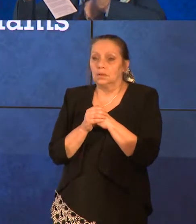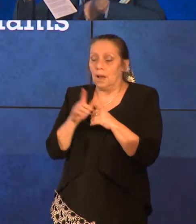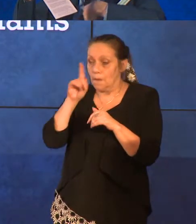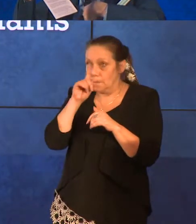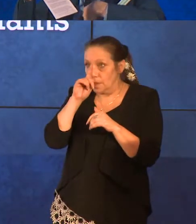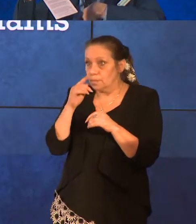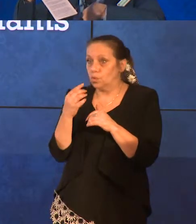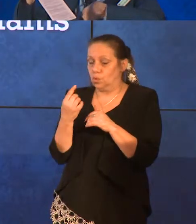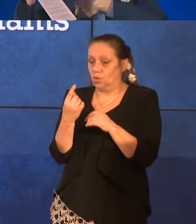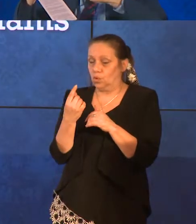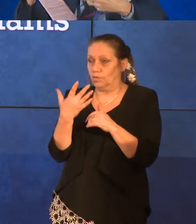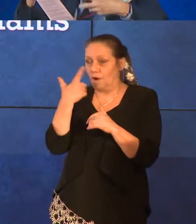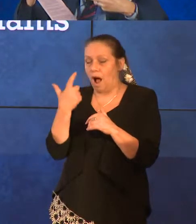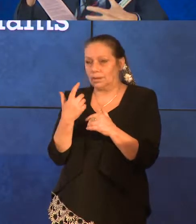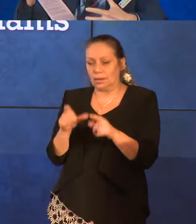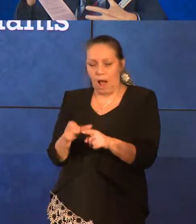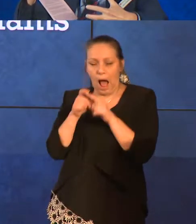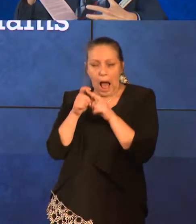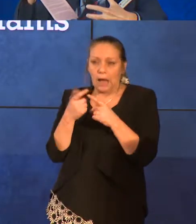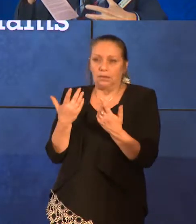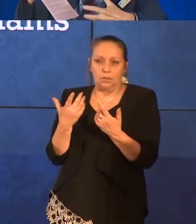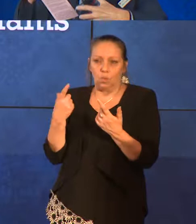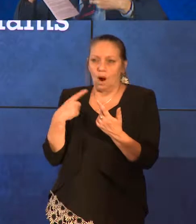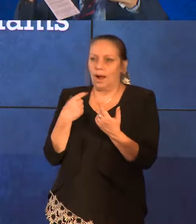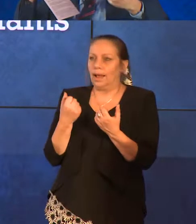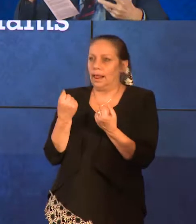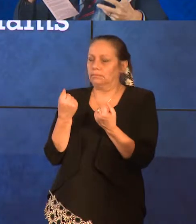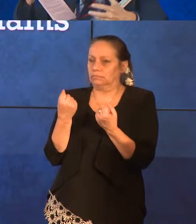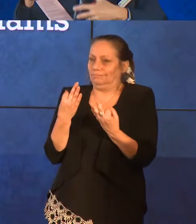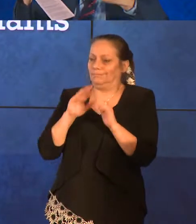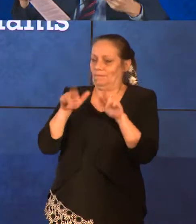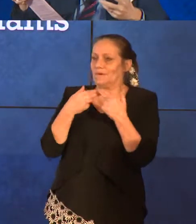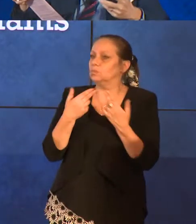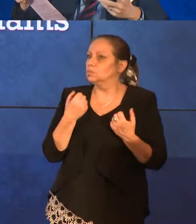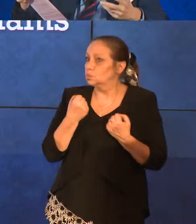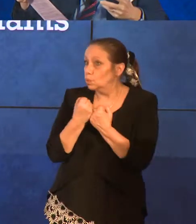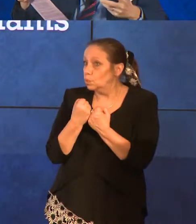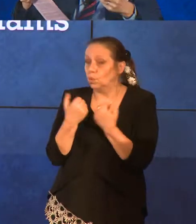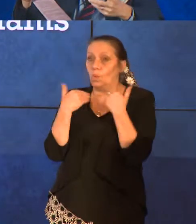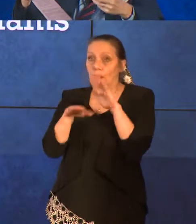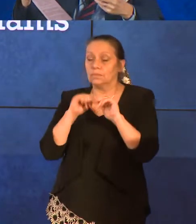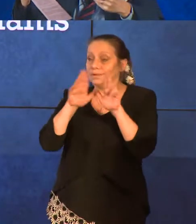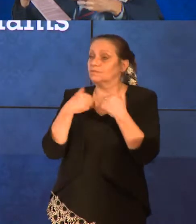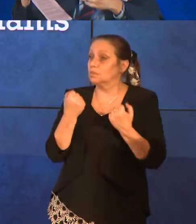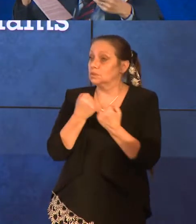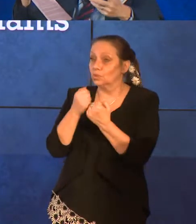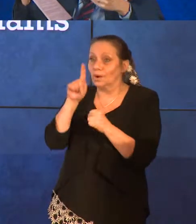with interpersonal engagement, so that they have limited family support and sometimes are unable to live with other